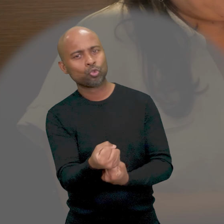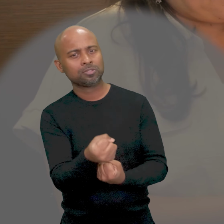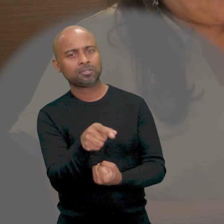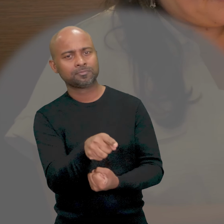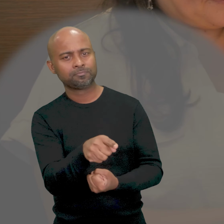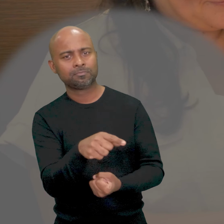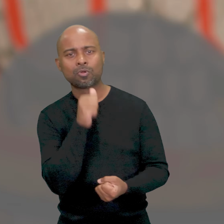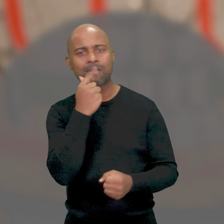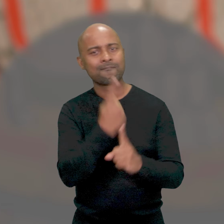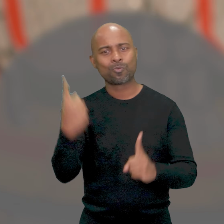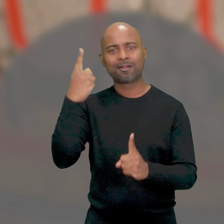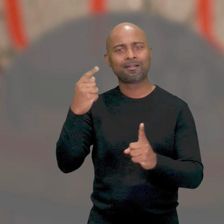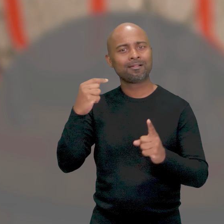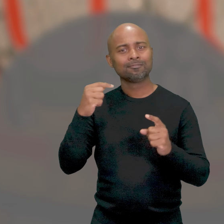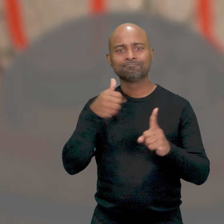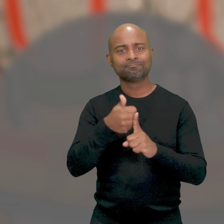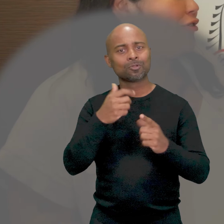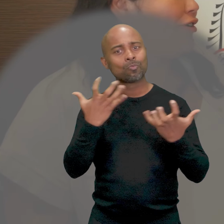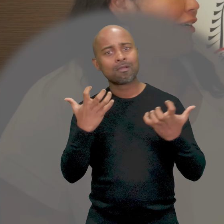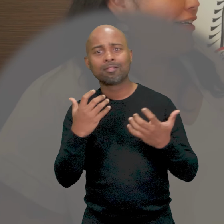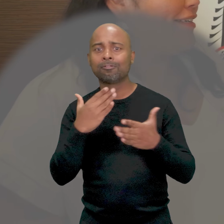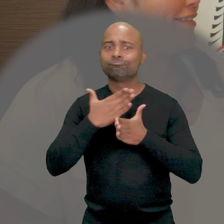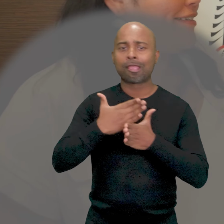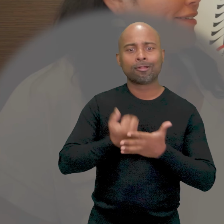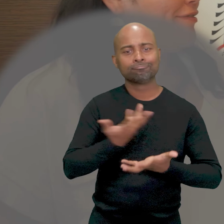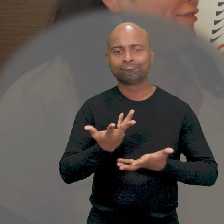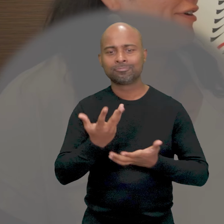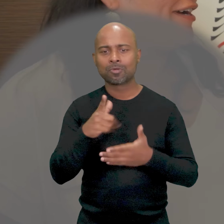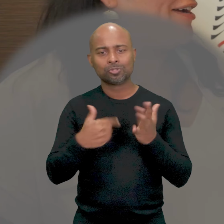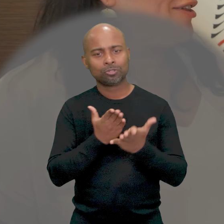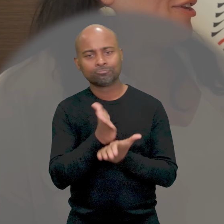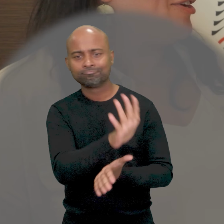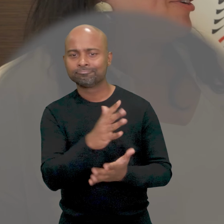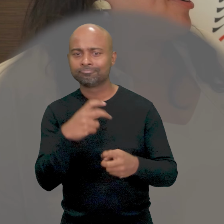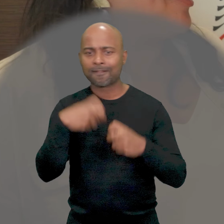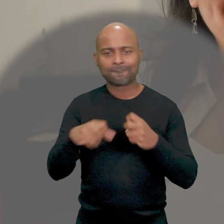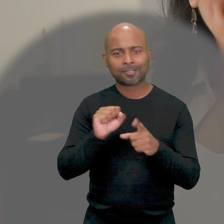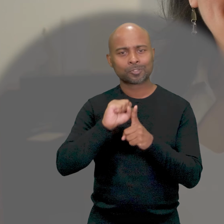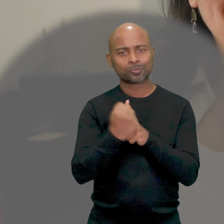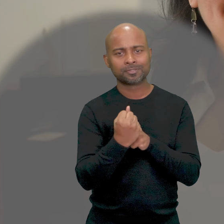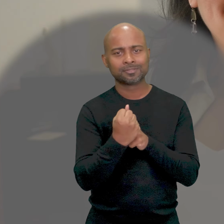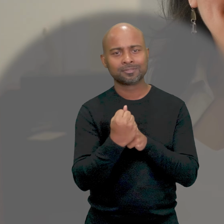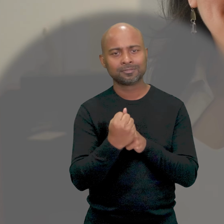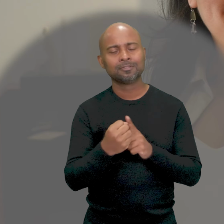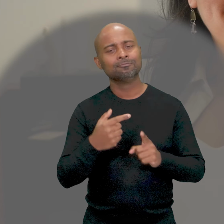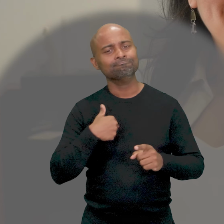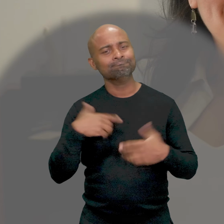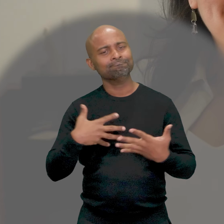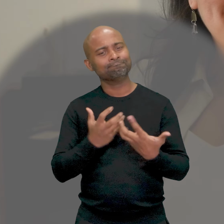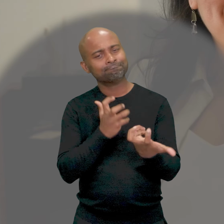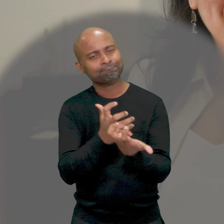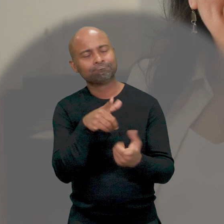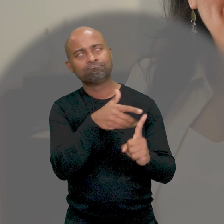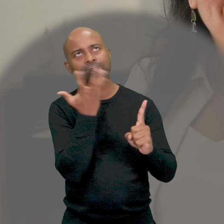and trusting. Not everybody is forthcoming and wanting to share what's going on for them. That's a difficult situation. She's really